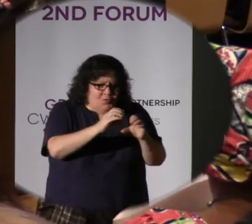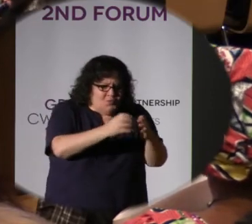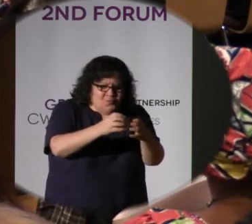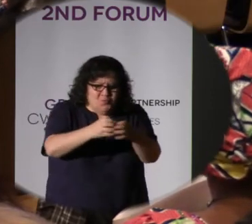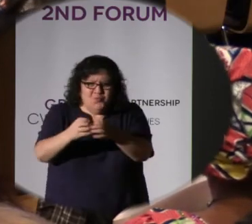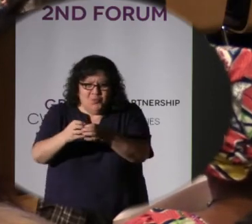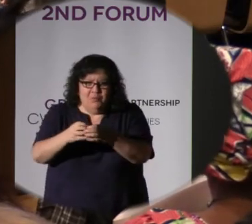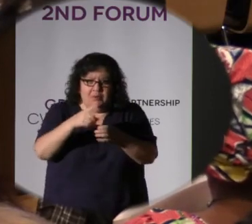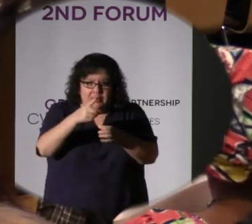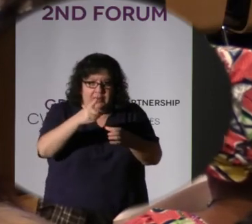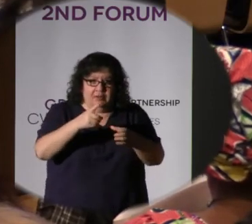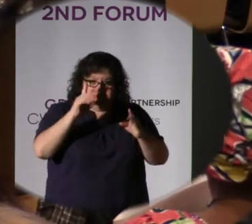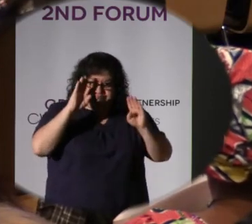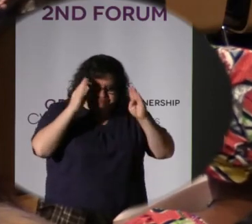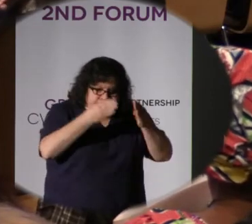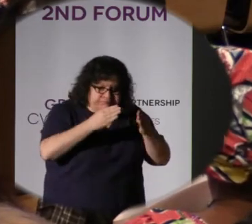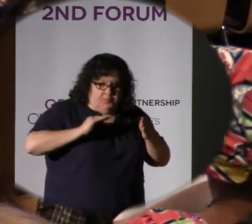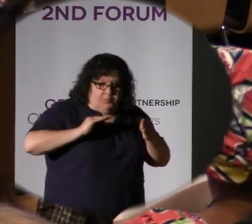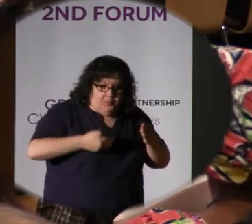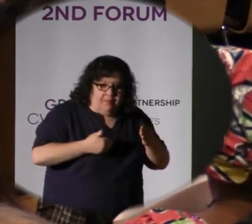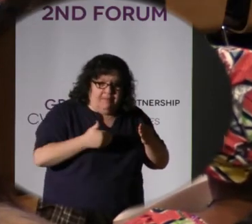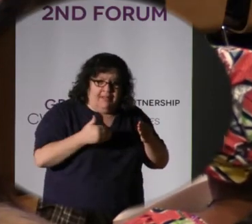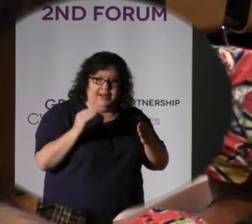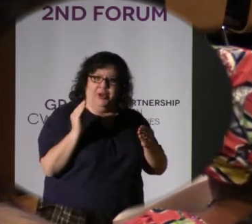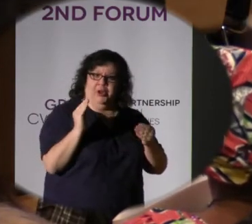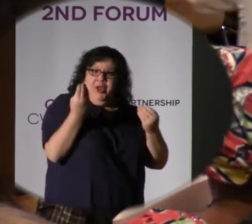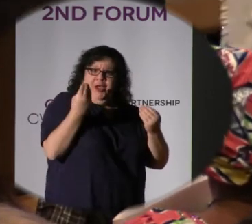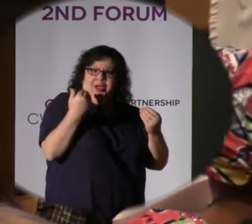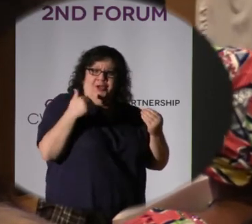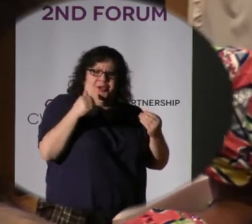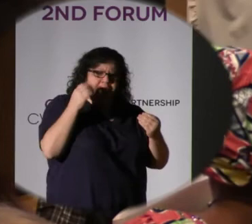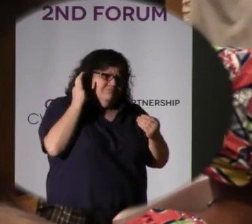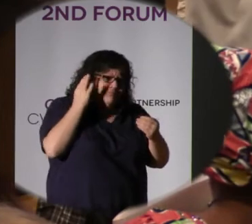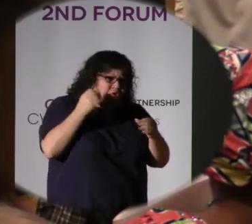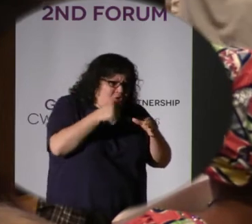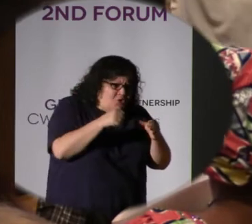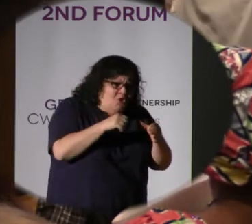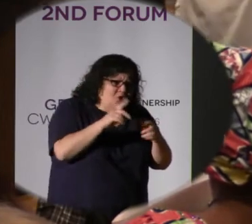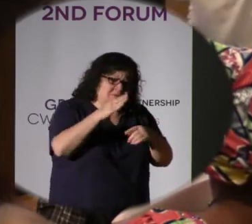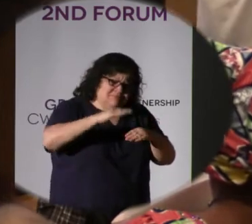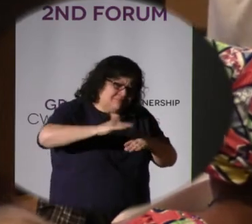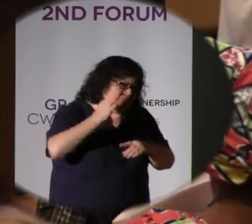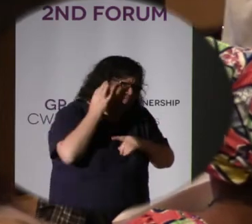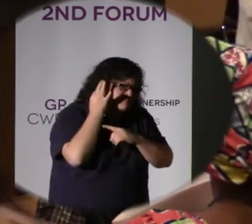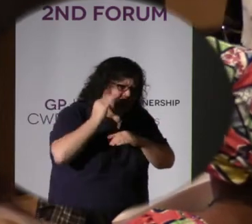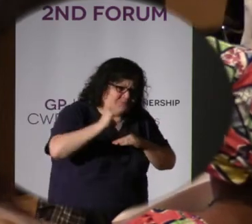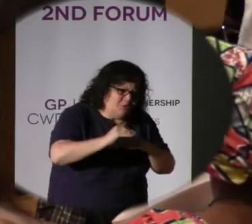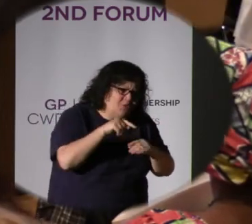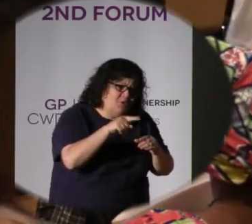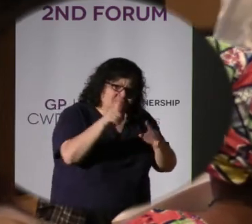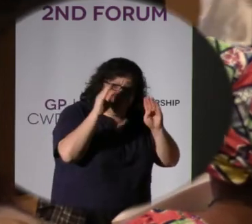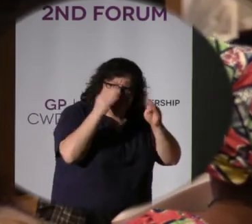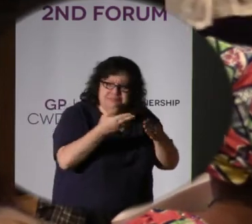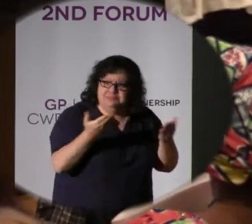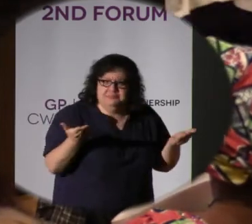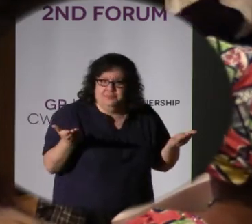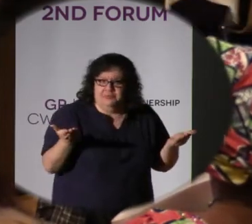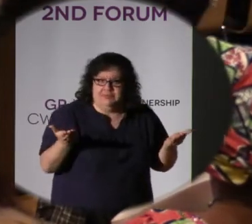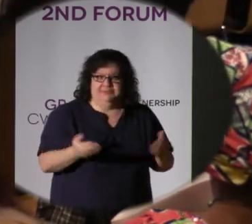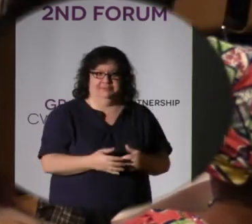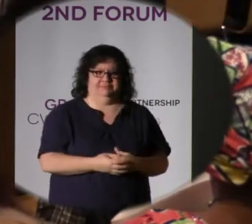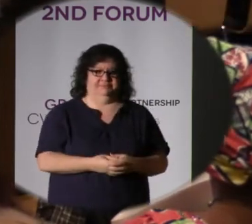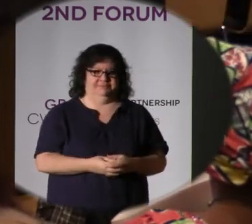some sustainable plans for them in future? Thank you. Thank you. Would someone from UNICEF like to respond?